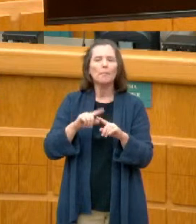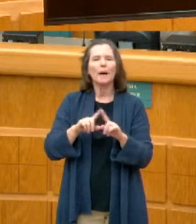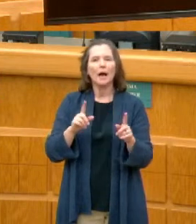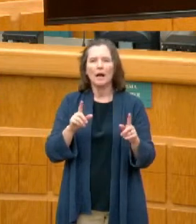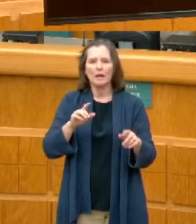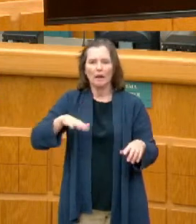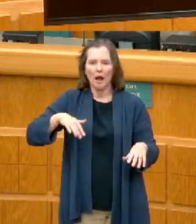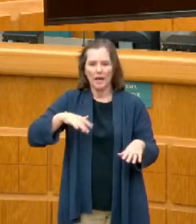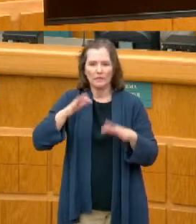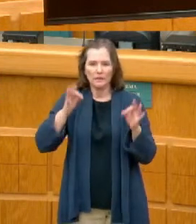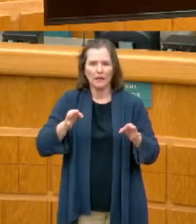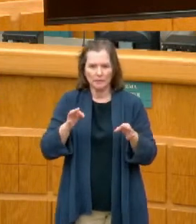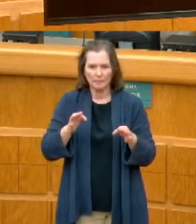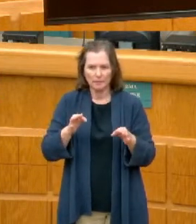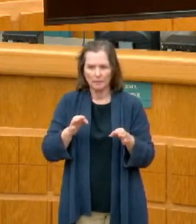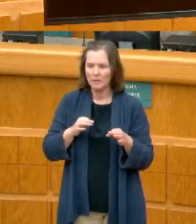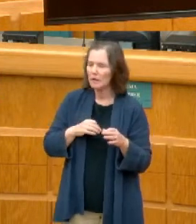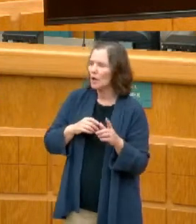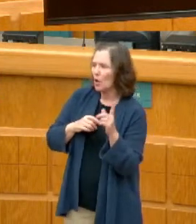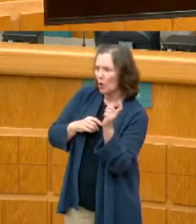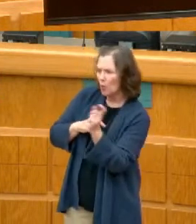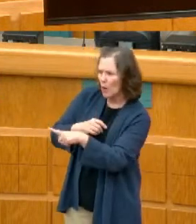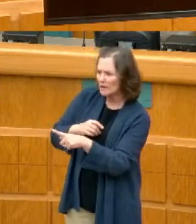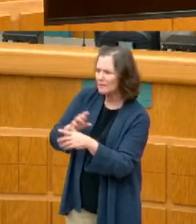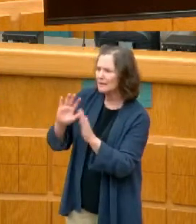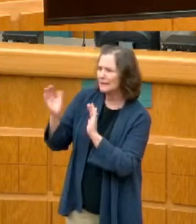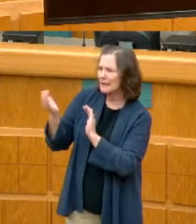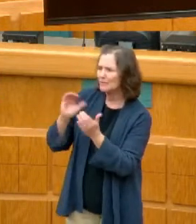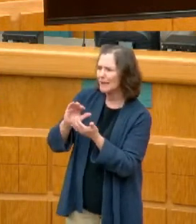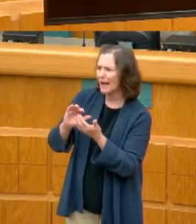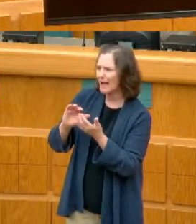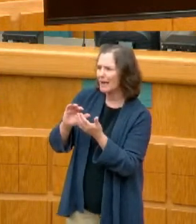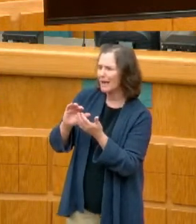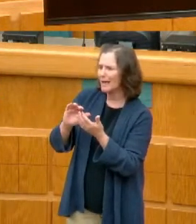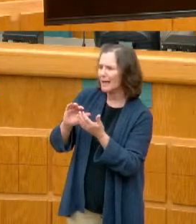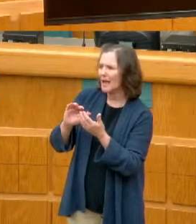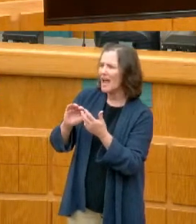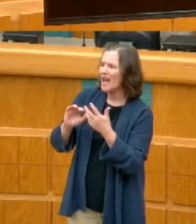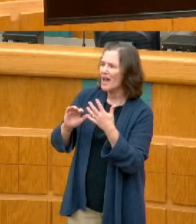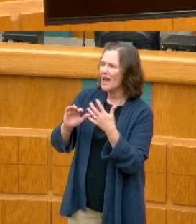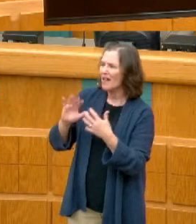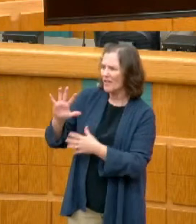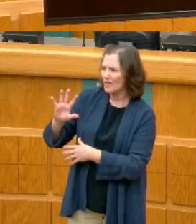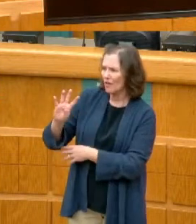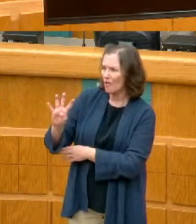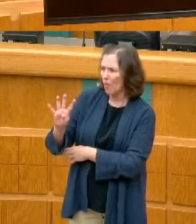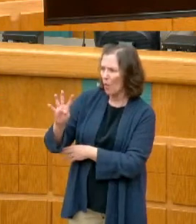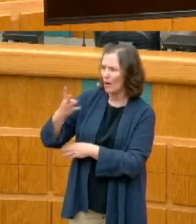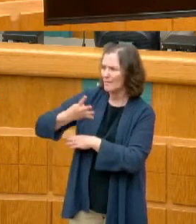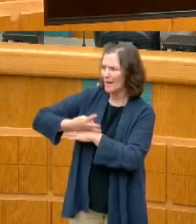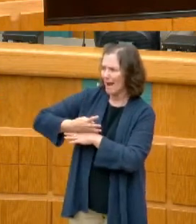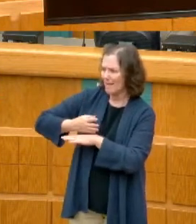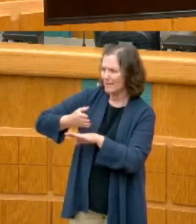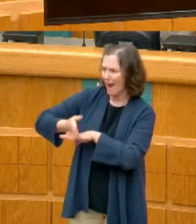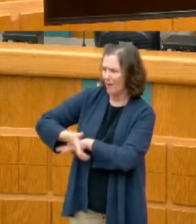like there's a 54-day mark from getting your second shot before people are coming down with COVID-19. Are we seeing